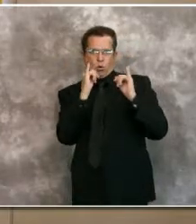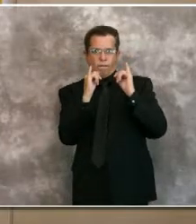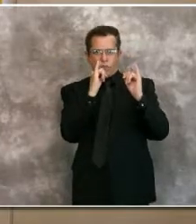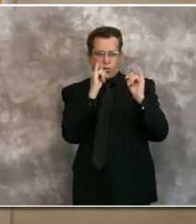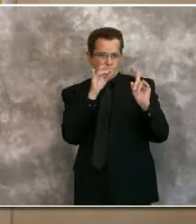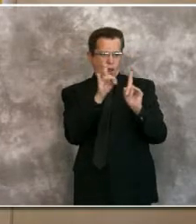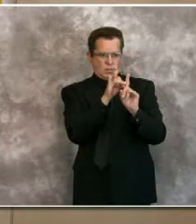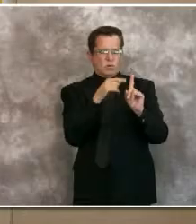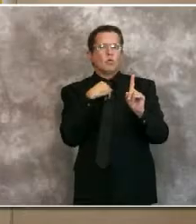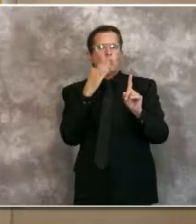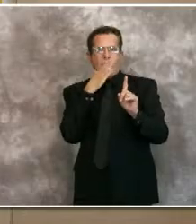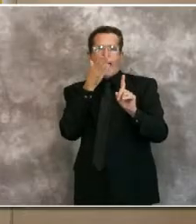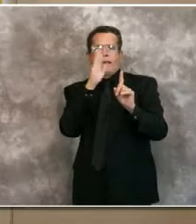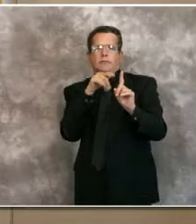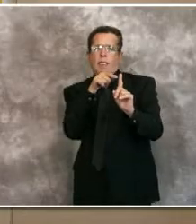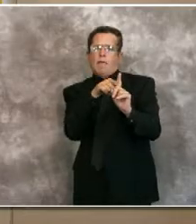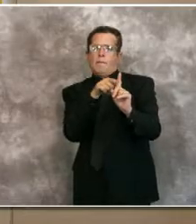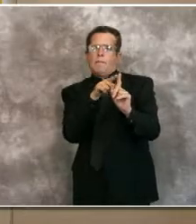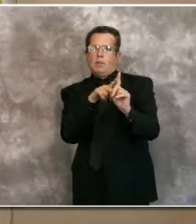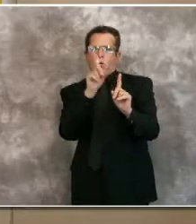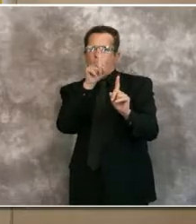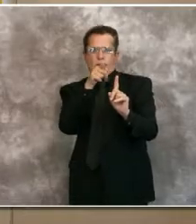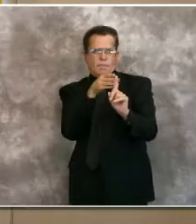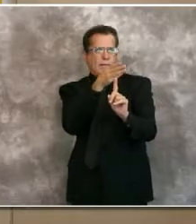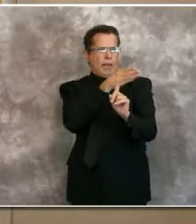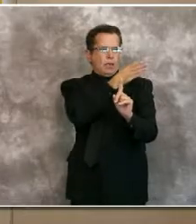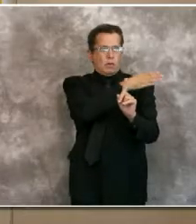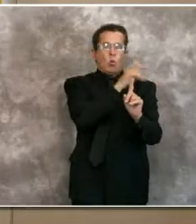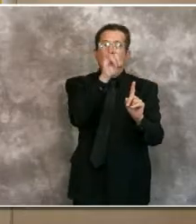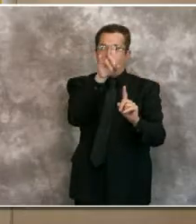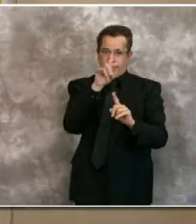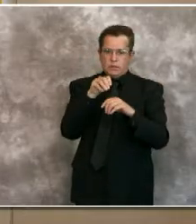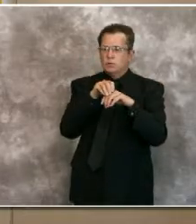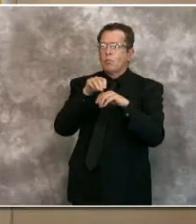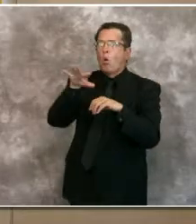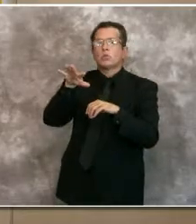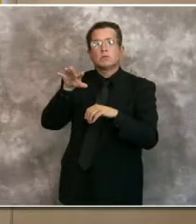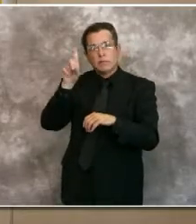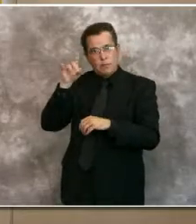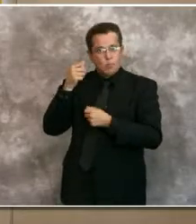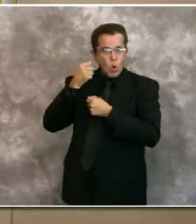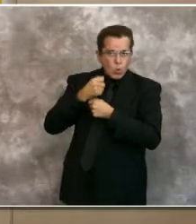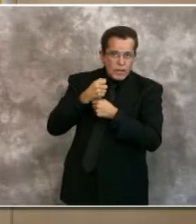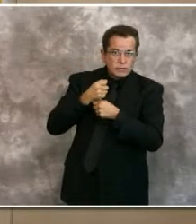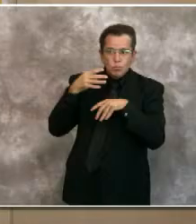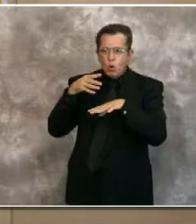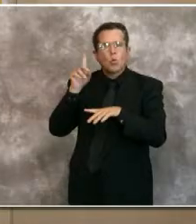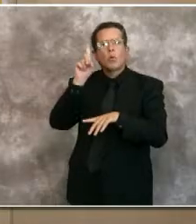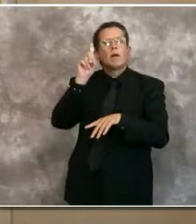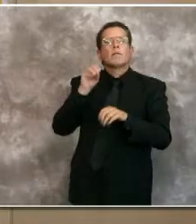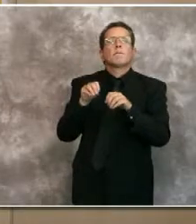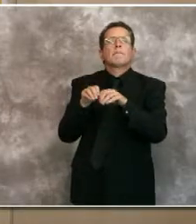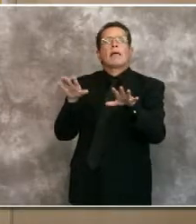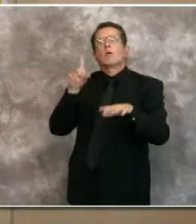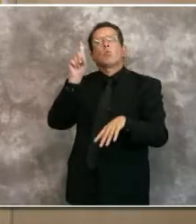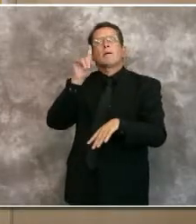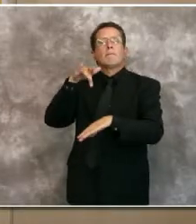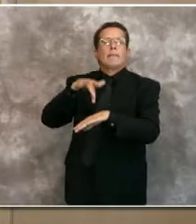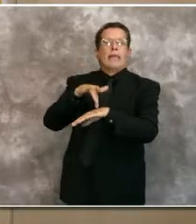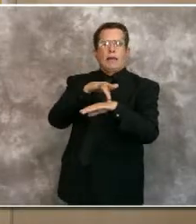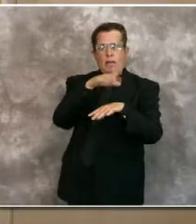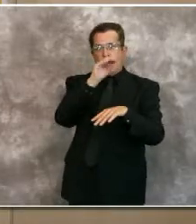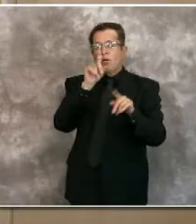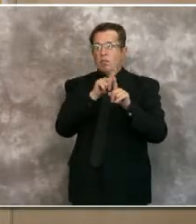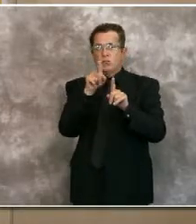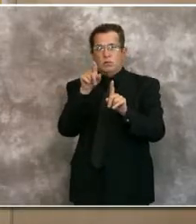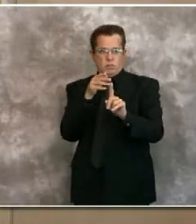do ask about if they have been exposed or participated in protests, but we also ask about any other industries like